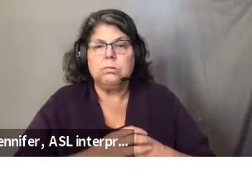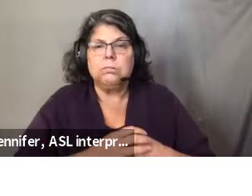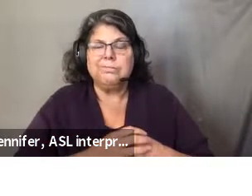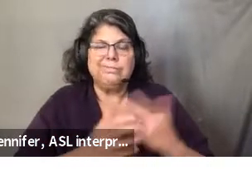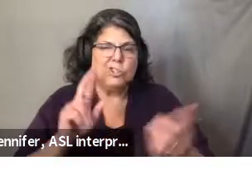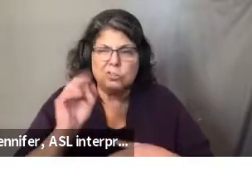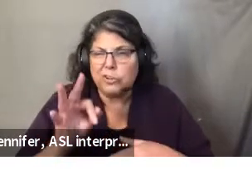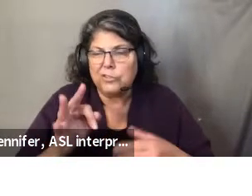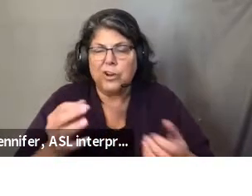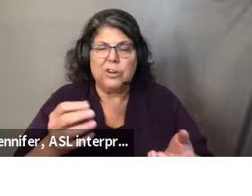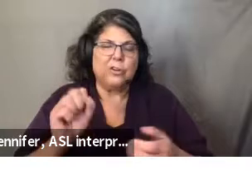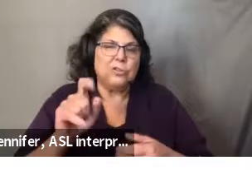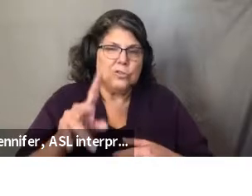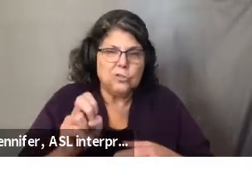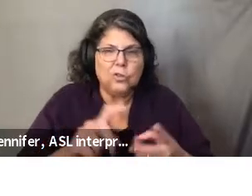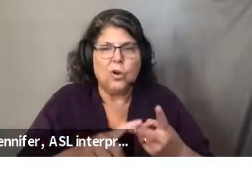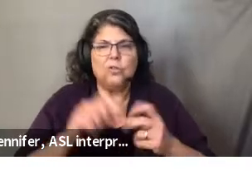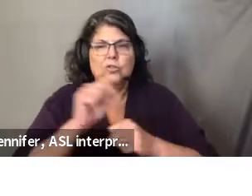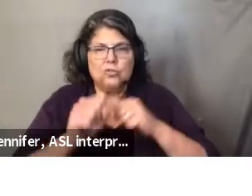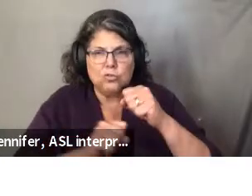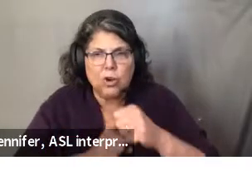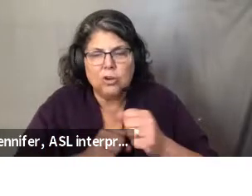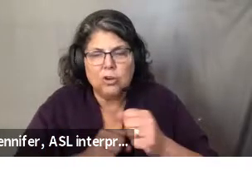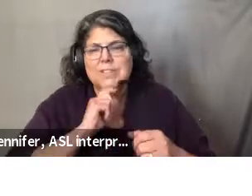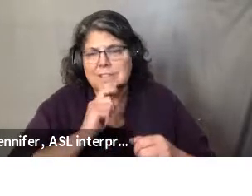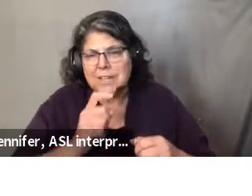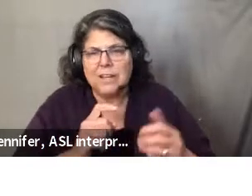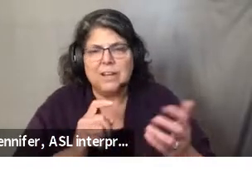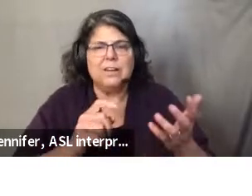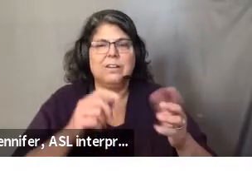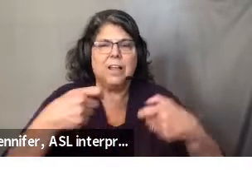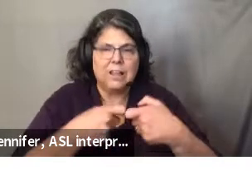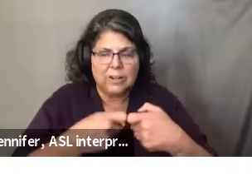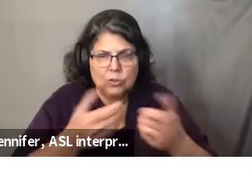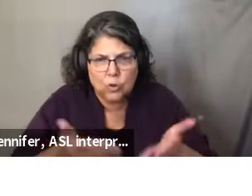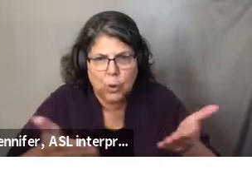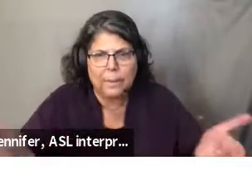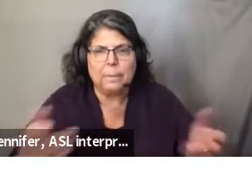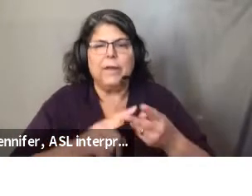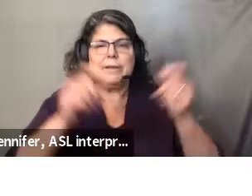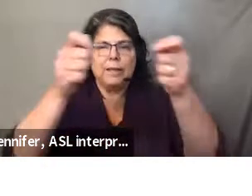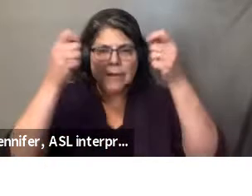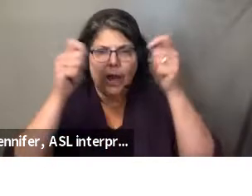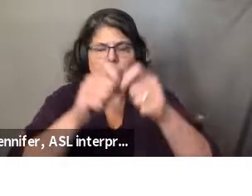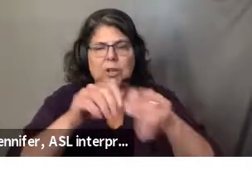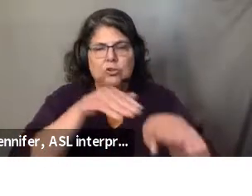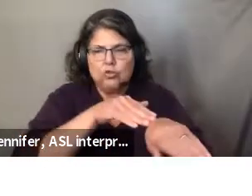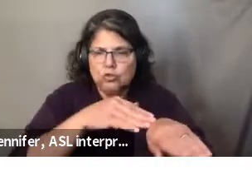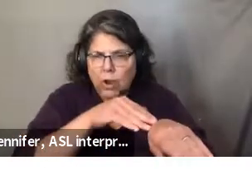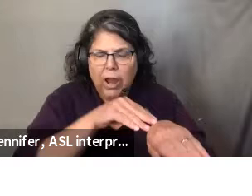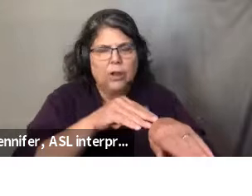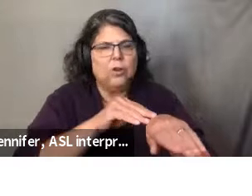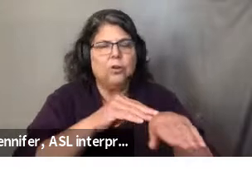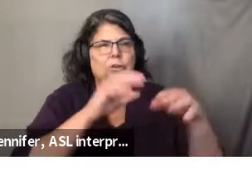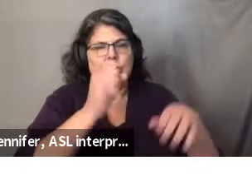Appliances, structural steel, electrical equipment, cabinets, trailers, sheds, siding, roofing,